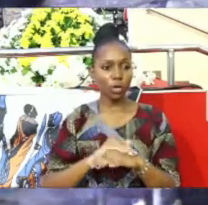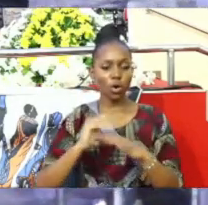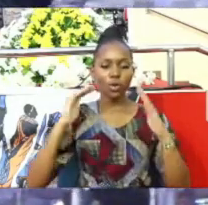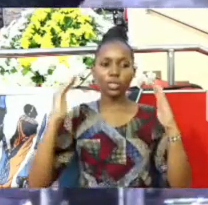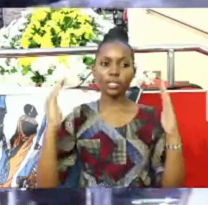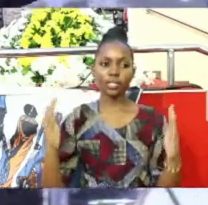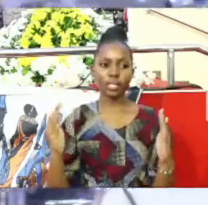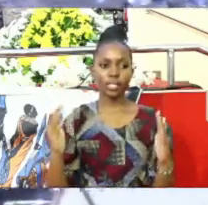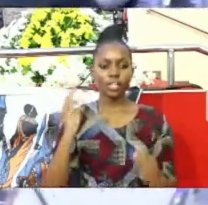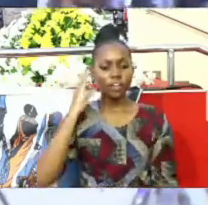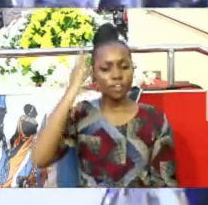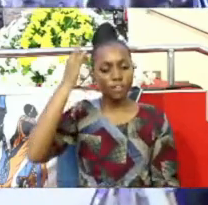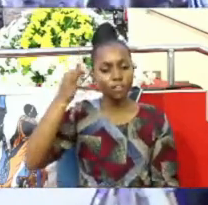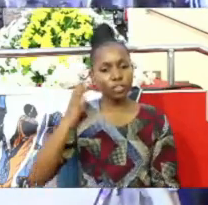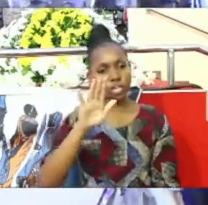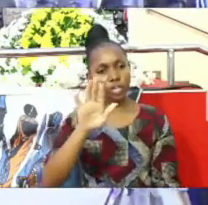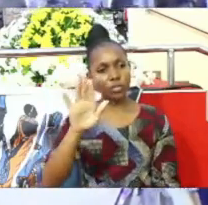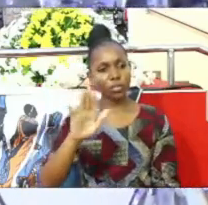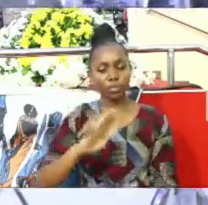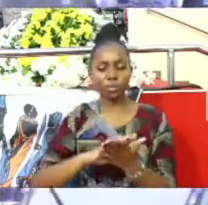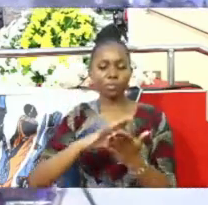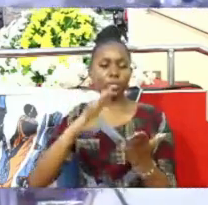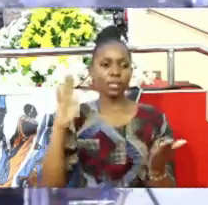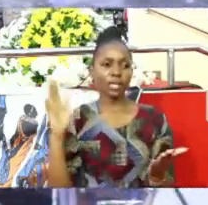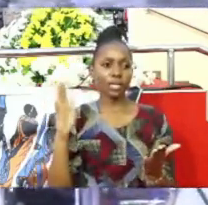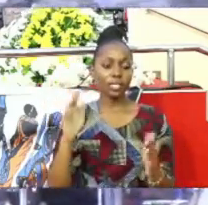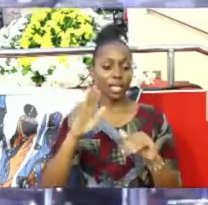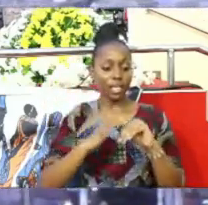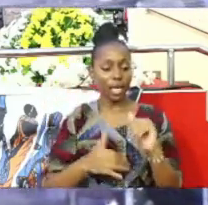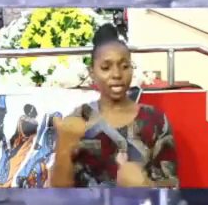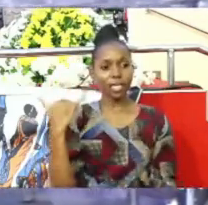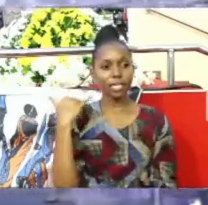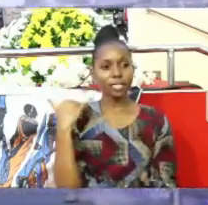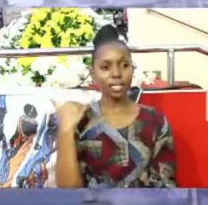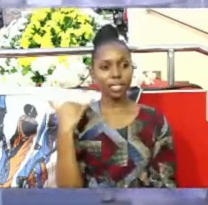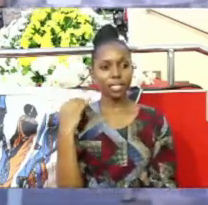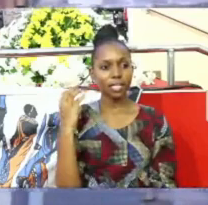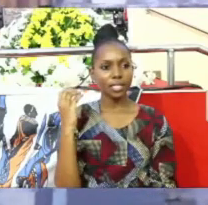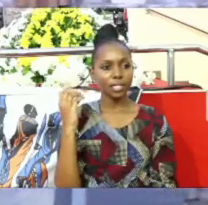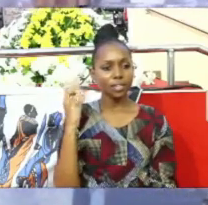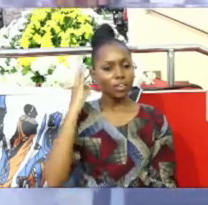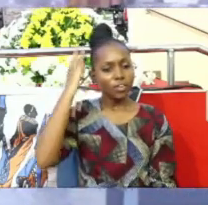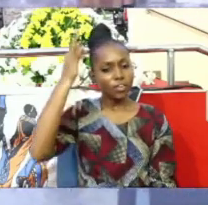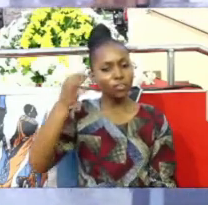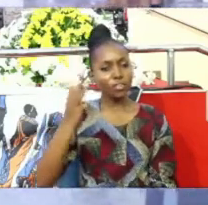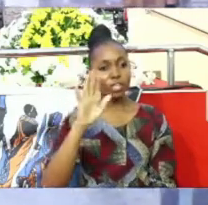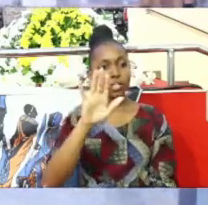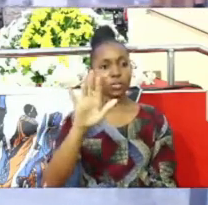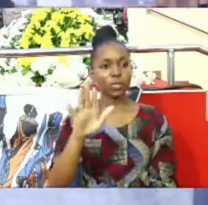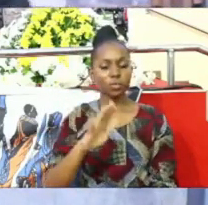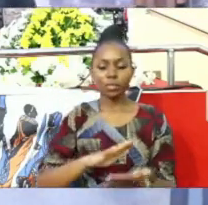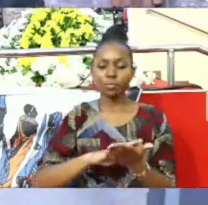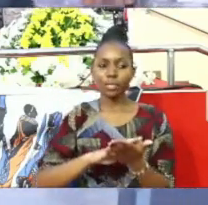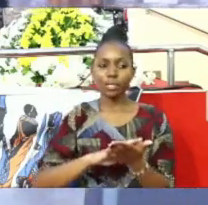Your future will be greater than yesterday. Usoni yako itakuwa zaidi kupita jana. Your destiny will be greater than yesterday. Usho